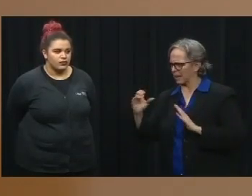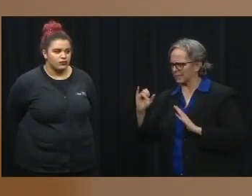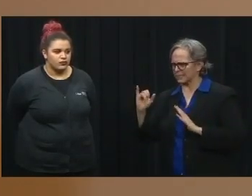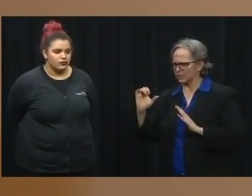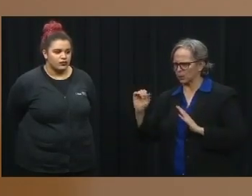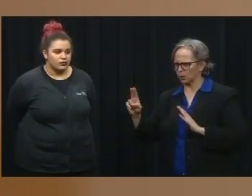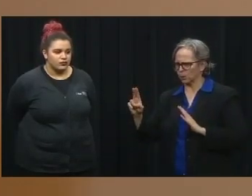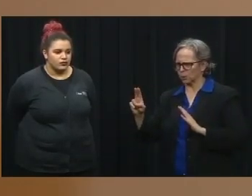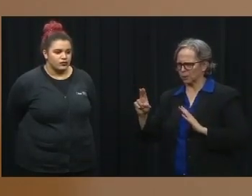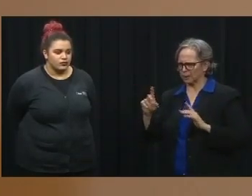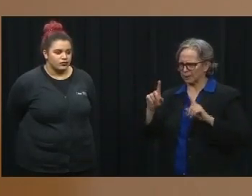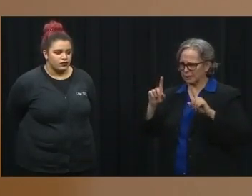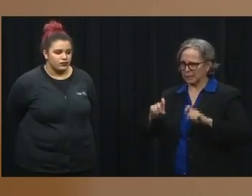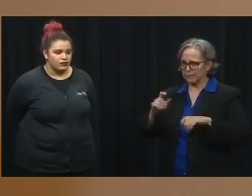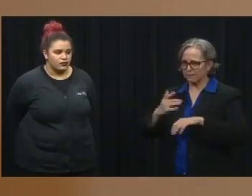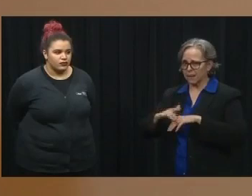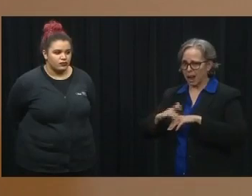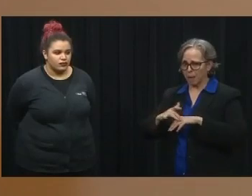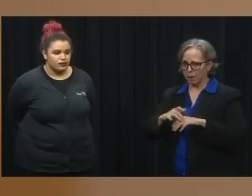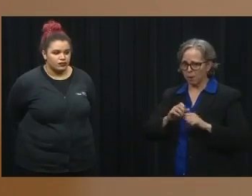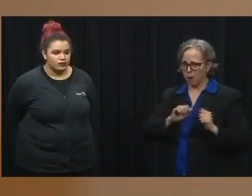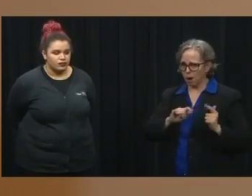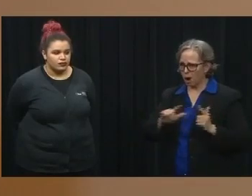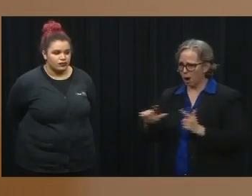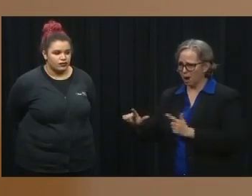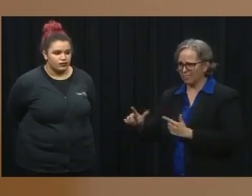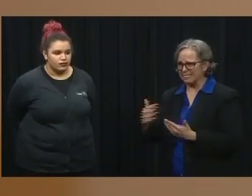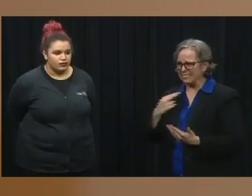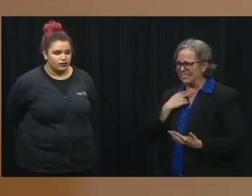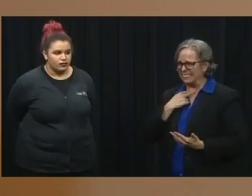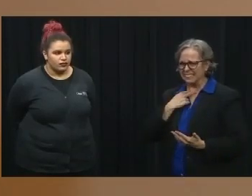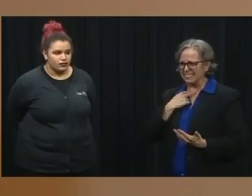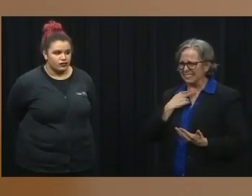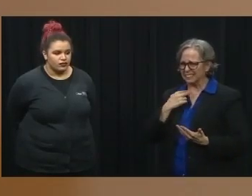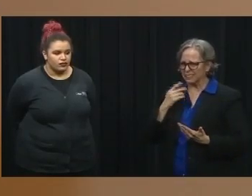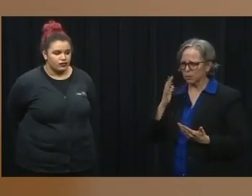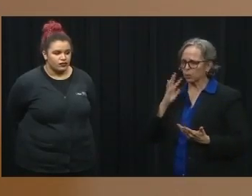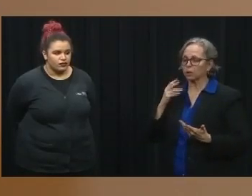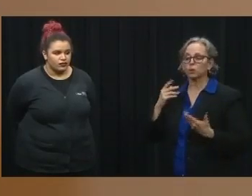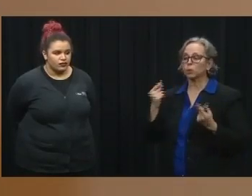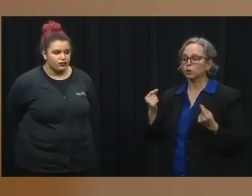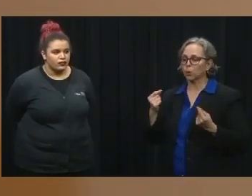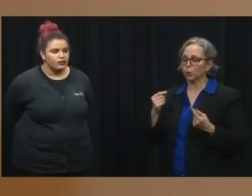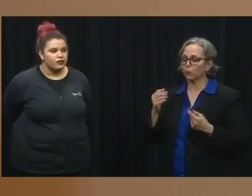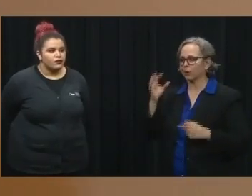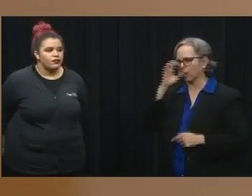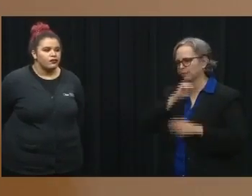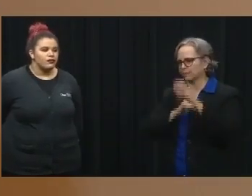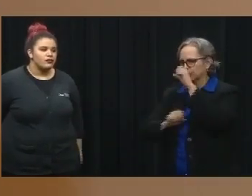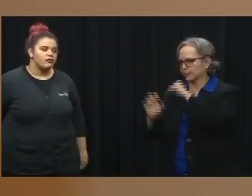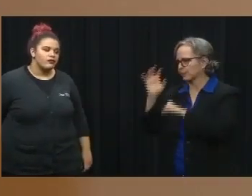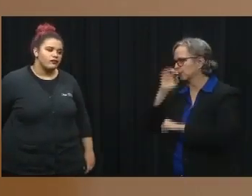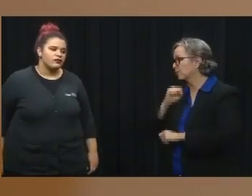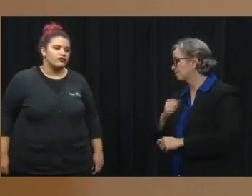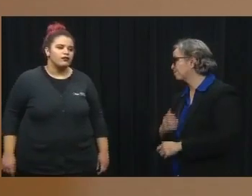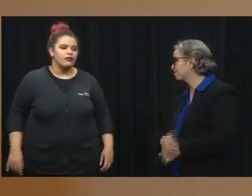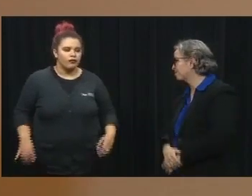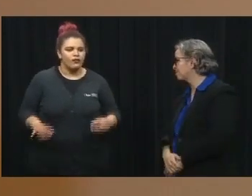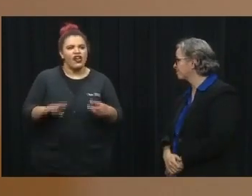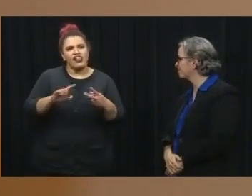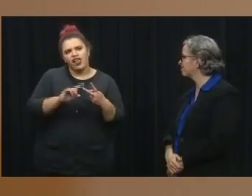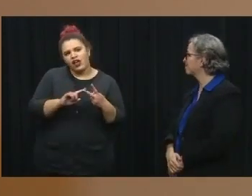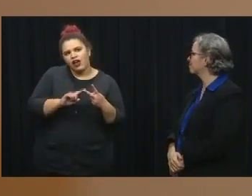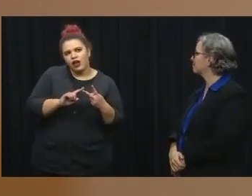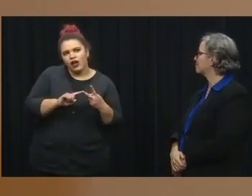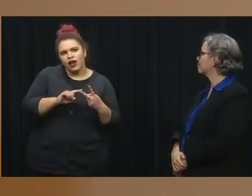able to test even every sick case. We will presume it as such. And then you brought up